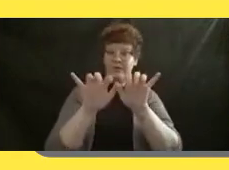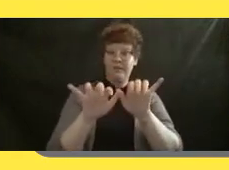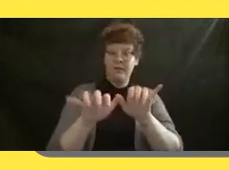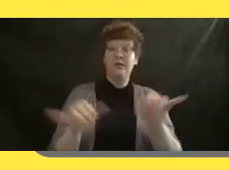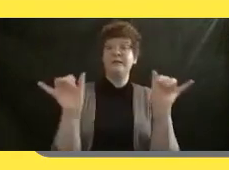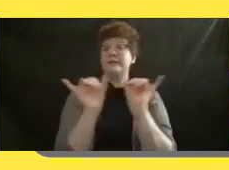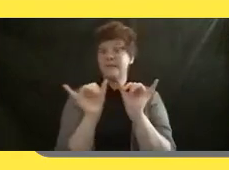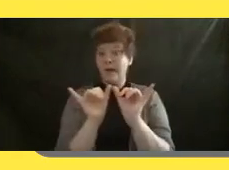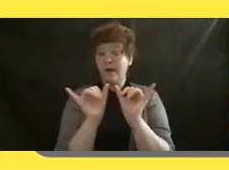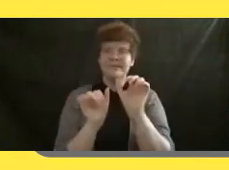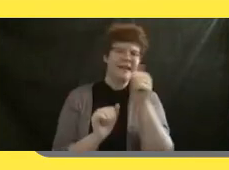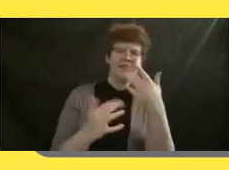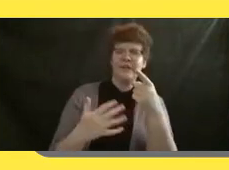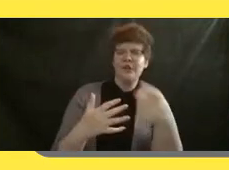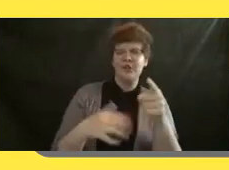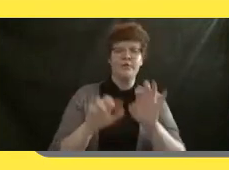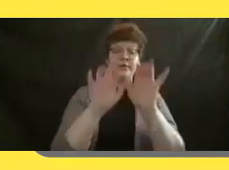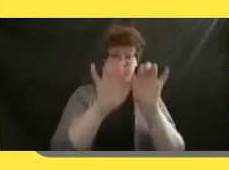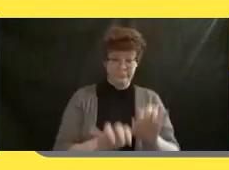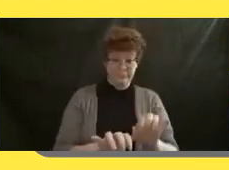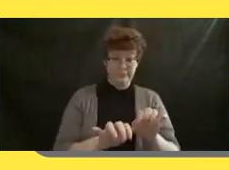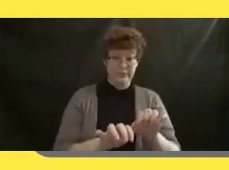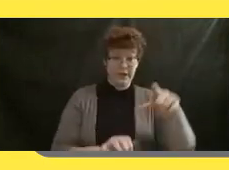you've applied to that.